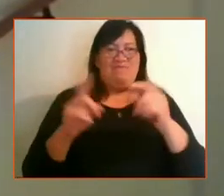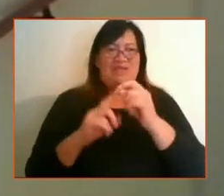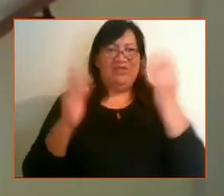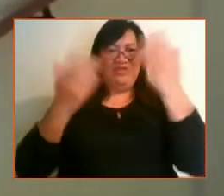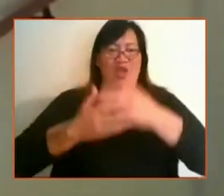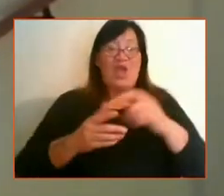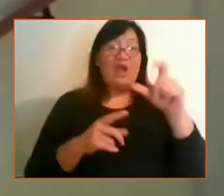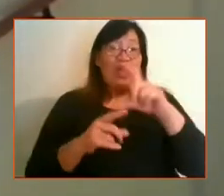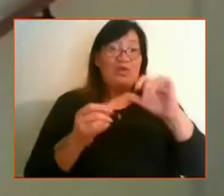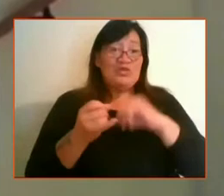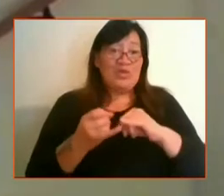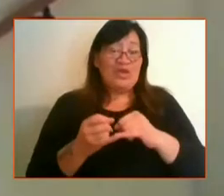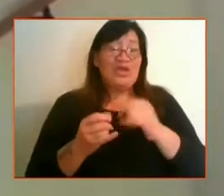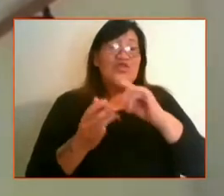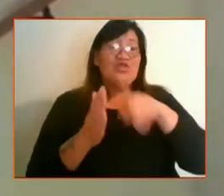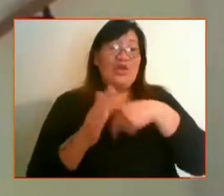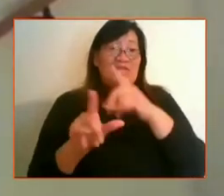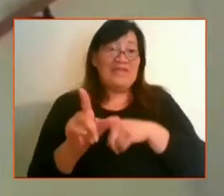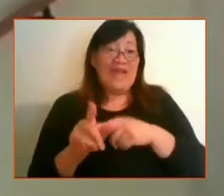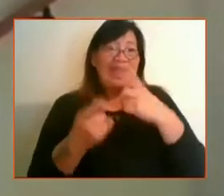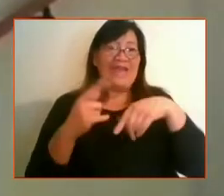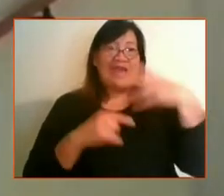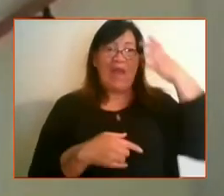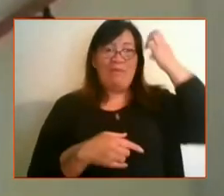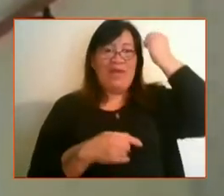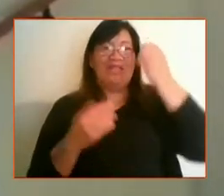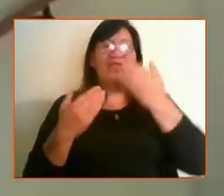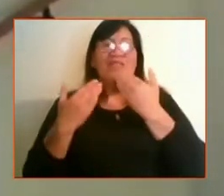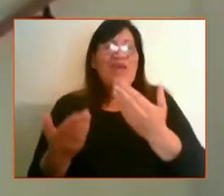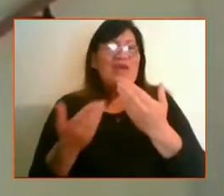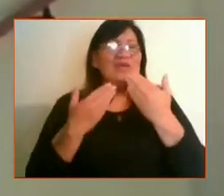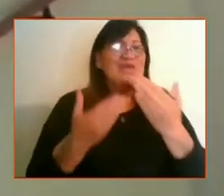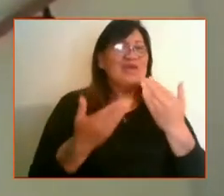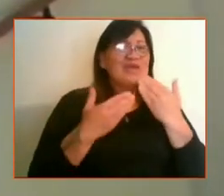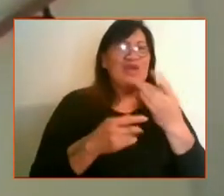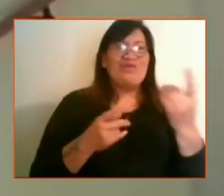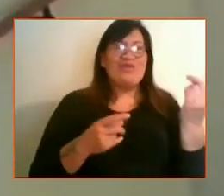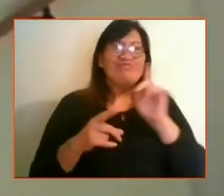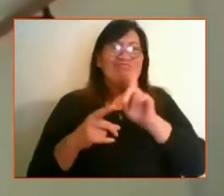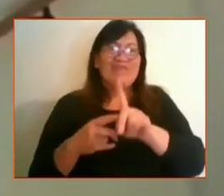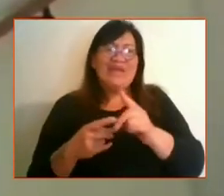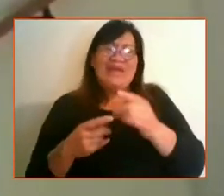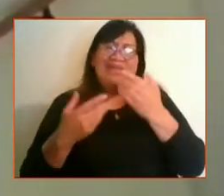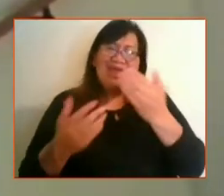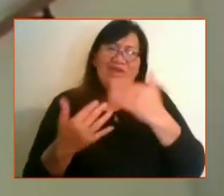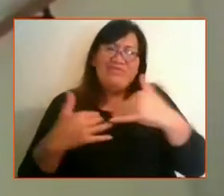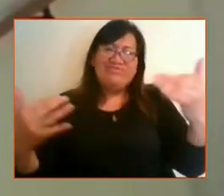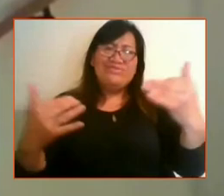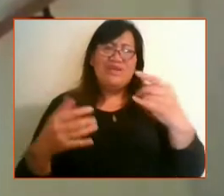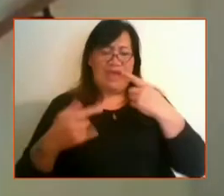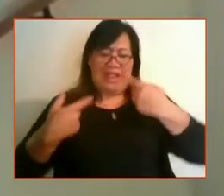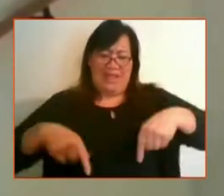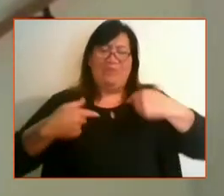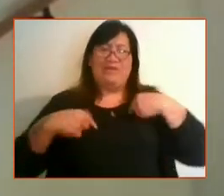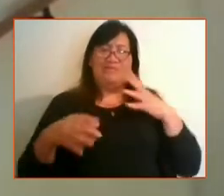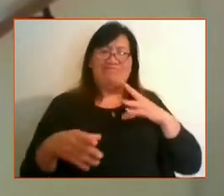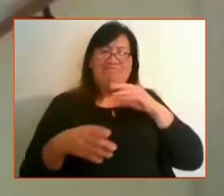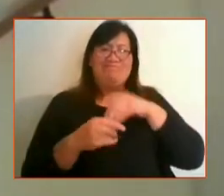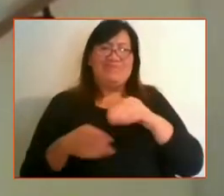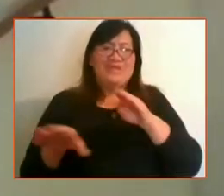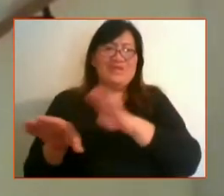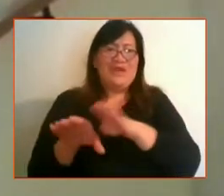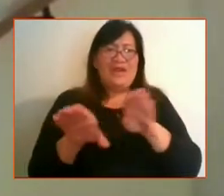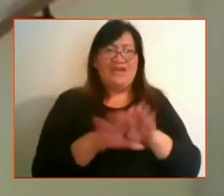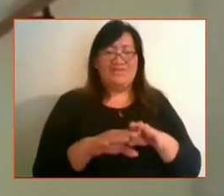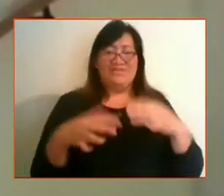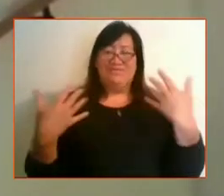Swarbrick, Jonathan Young and Carmel Sepuloni. Thank you for being here. And thank you everyone for allowing me to be a part of this evening. It really has been